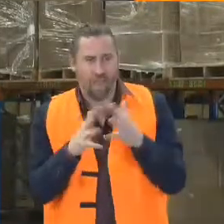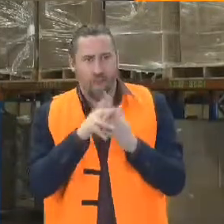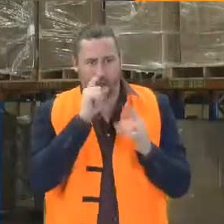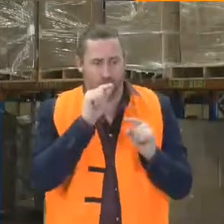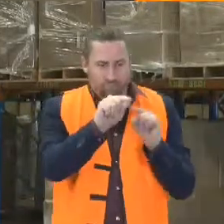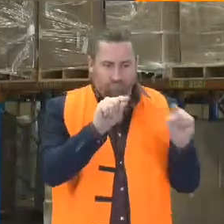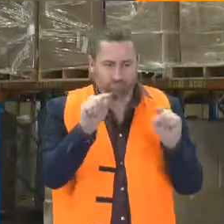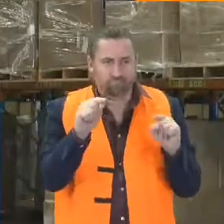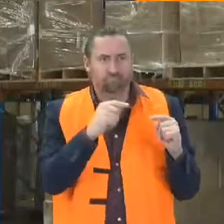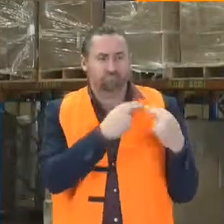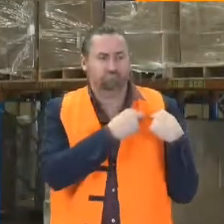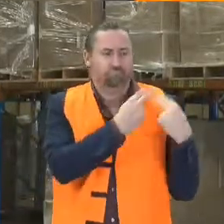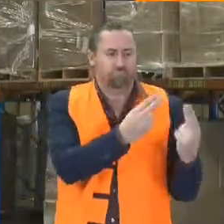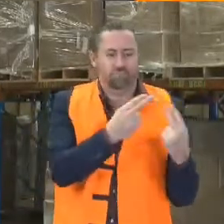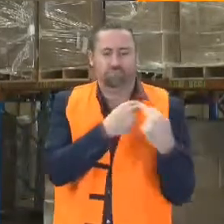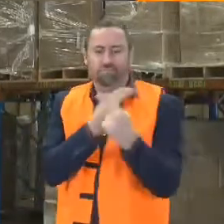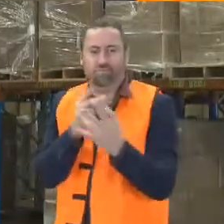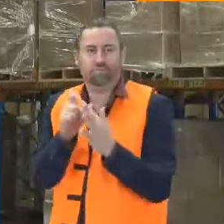that.